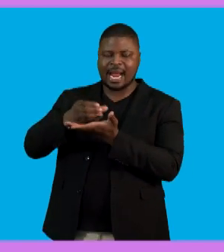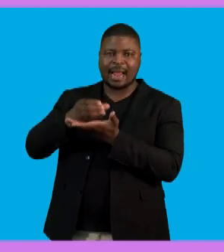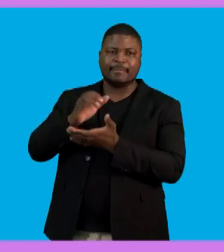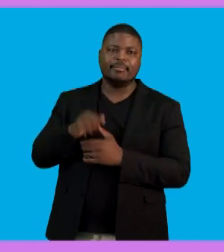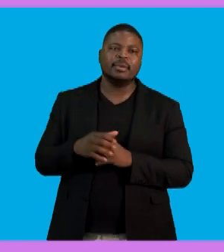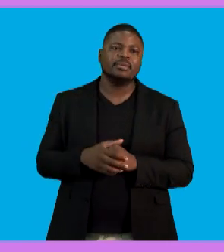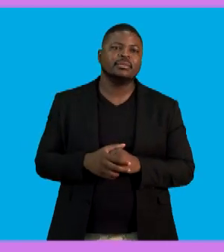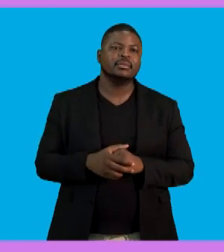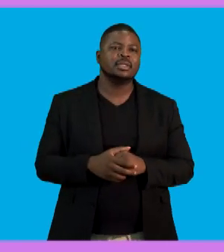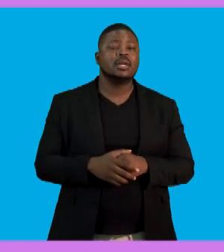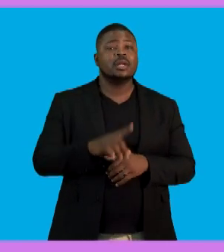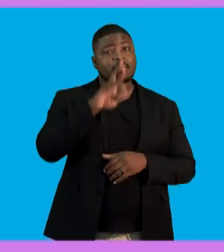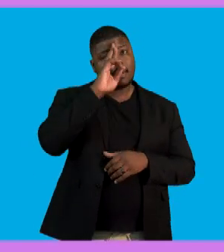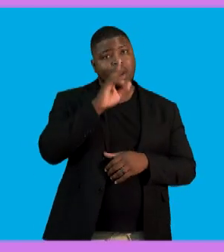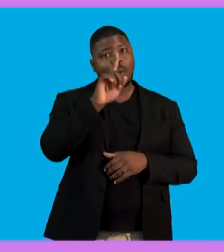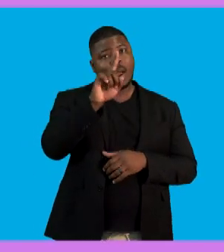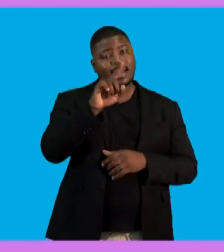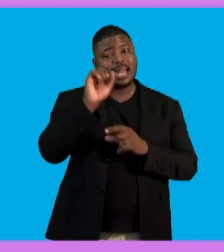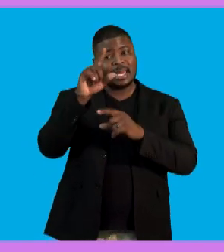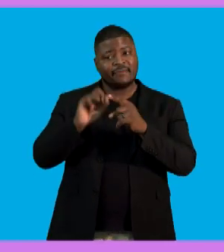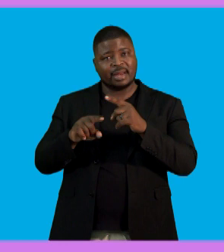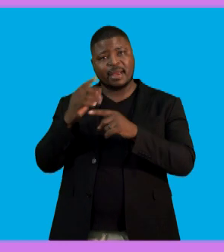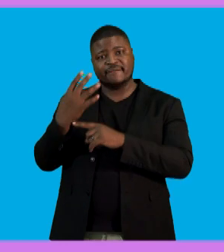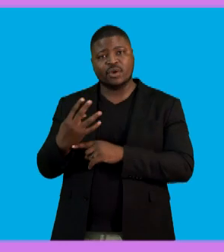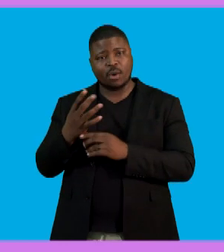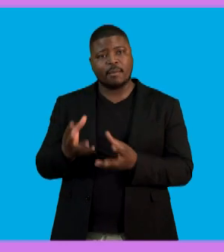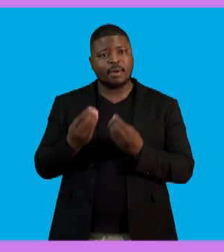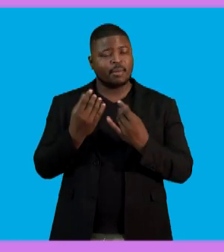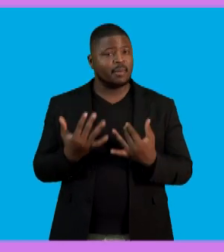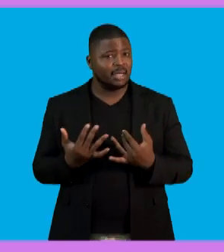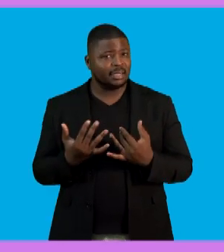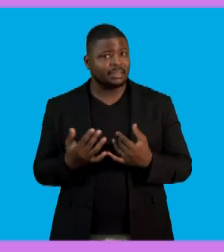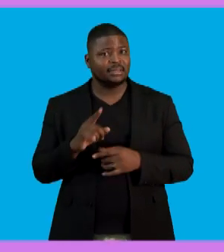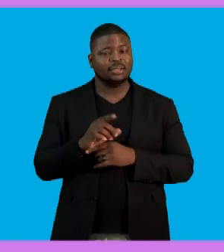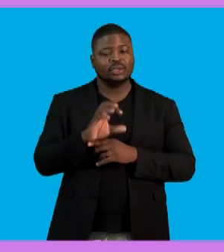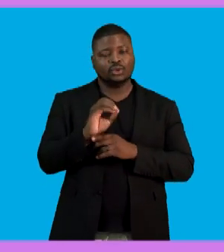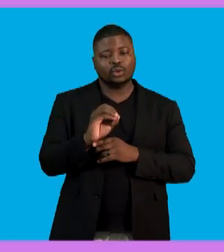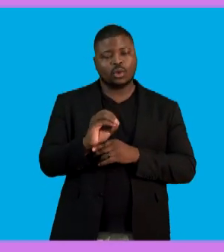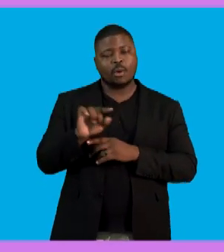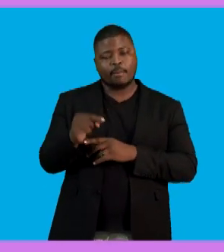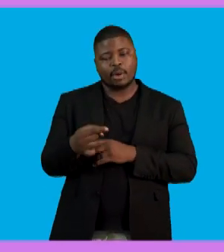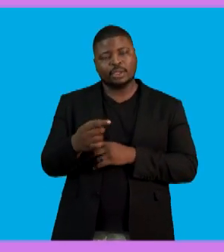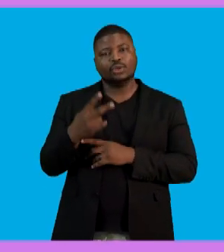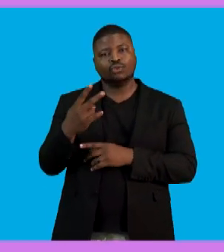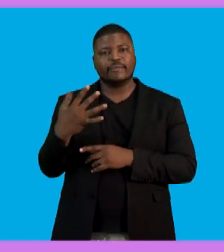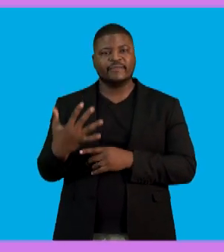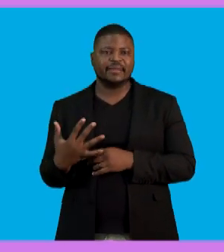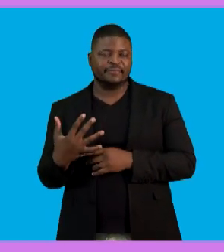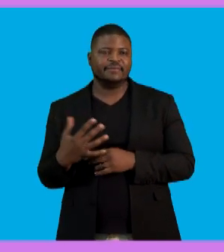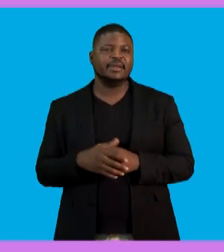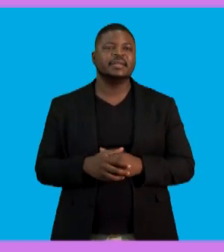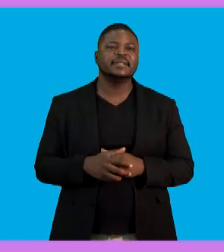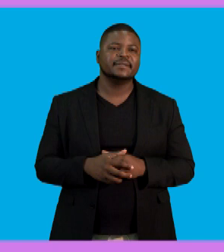What is a quarter? You just say 1 divided by 4, and then you j equals to, it gives you 0.25. So it means it's